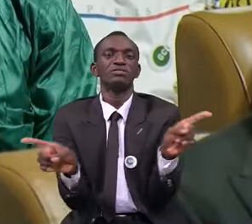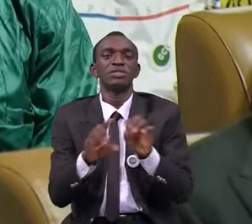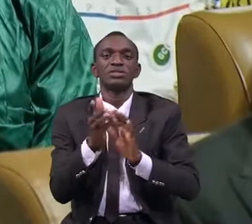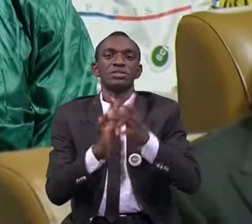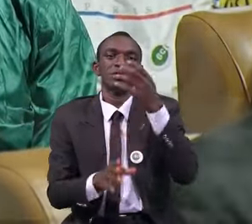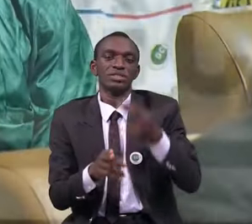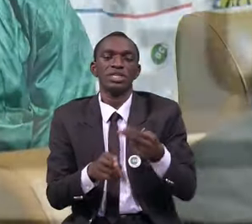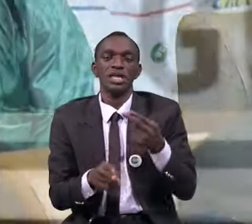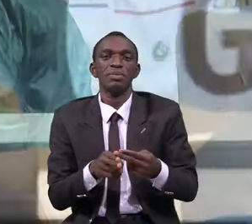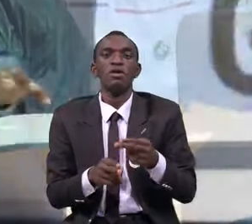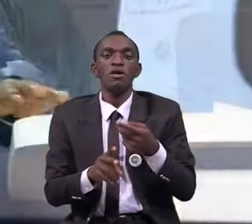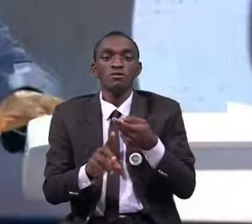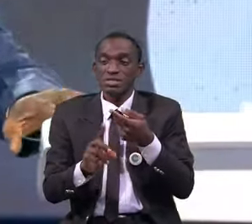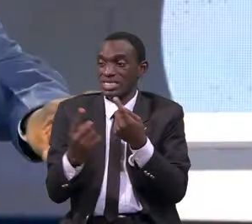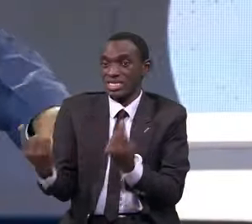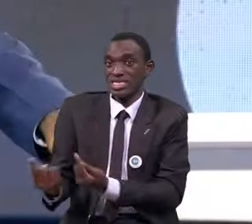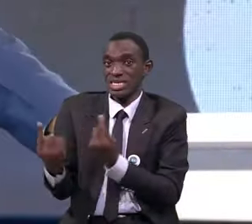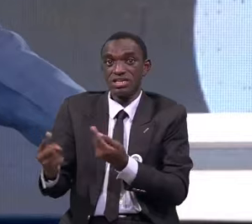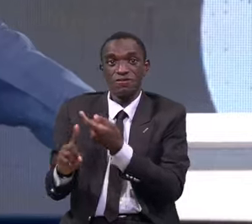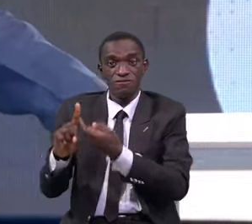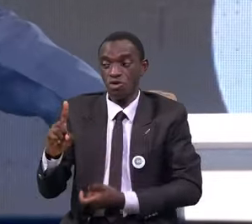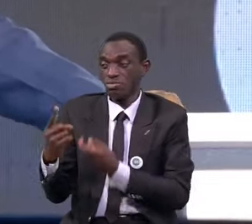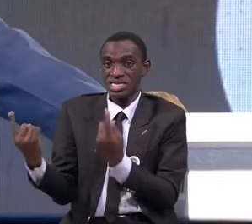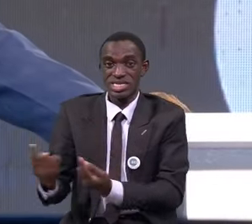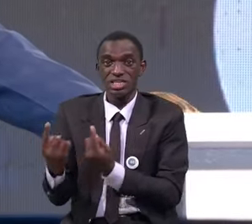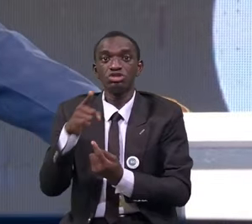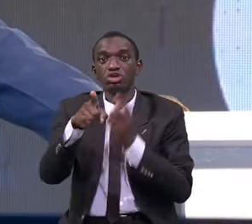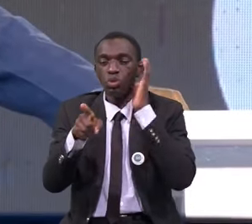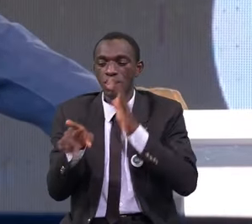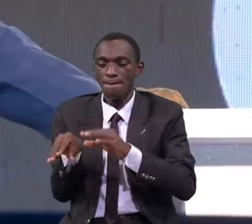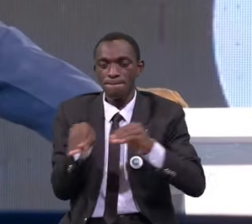From sin, you are going to move to salvation.